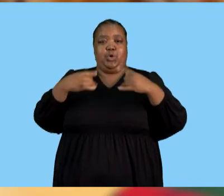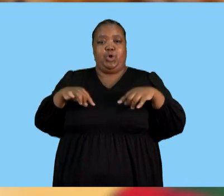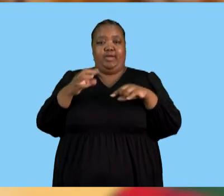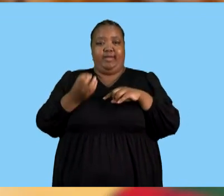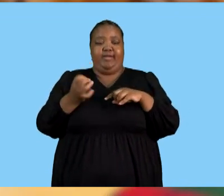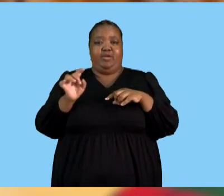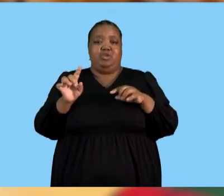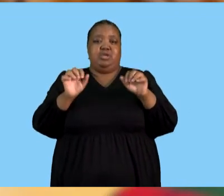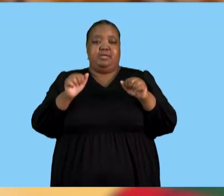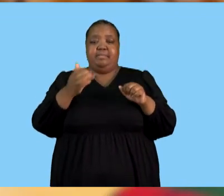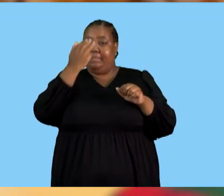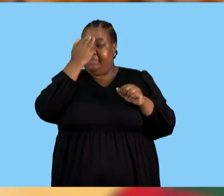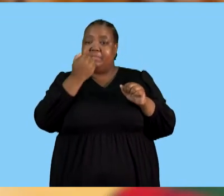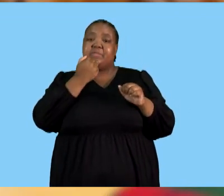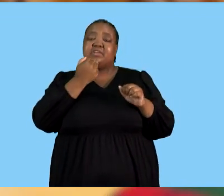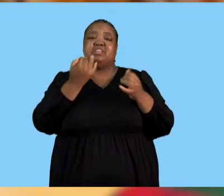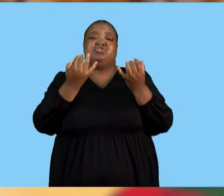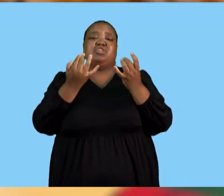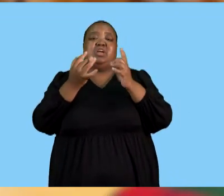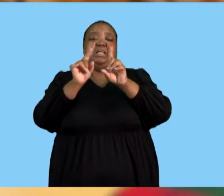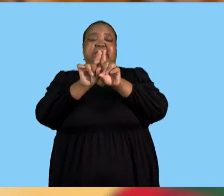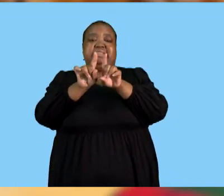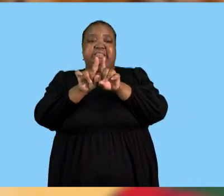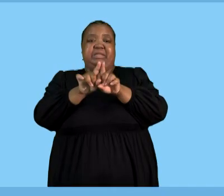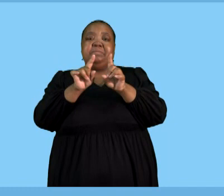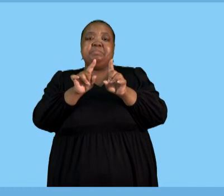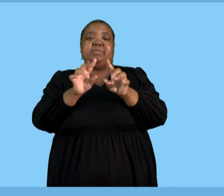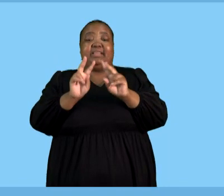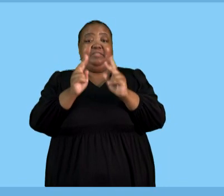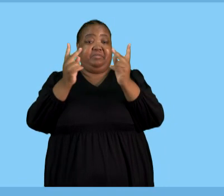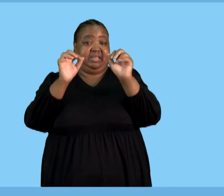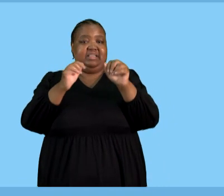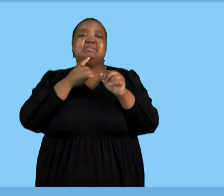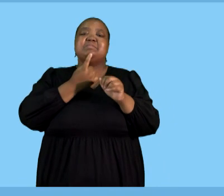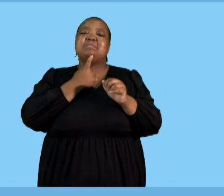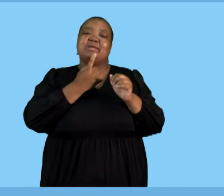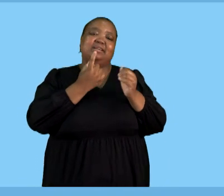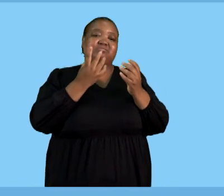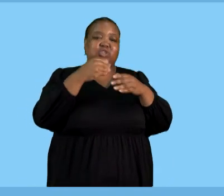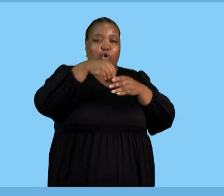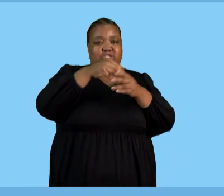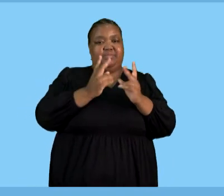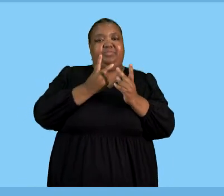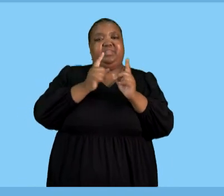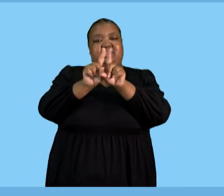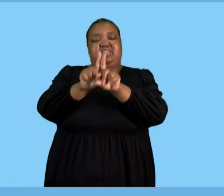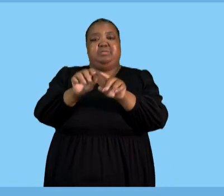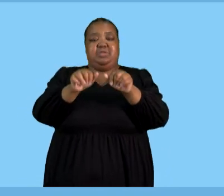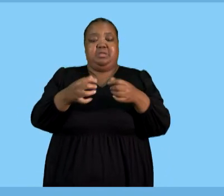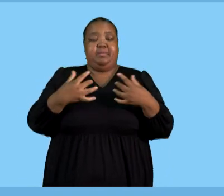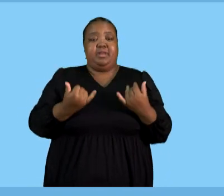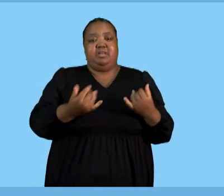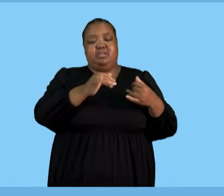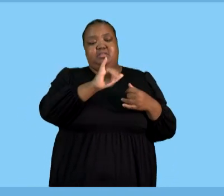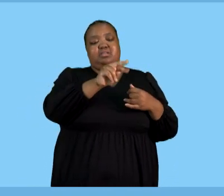have now as a different picture that shows the very same concept or the very same ray diagram. Now,